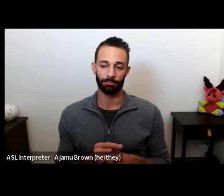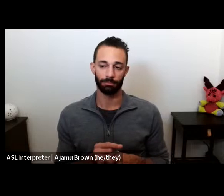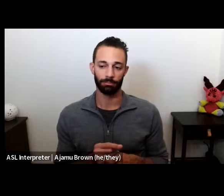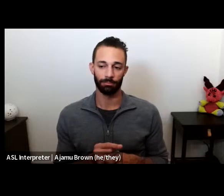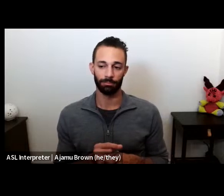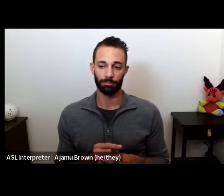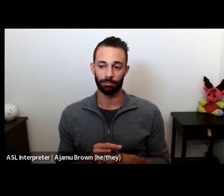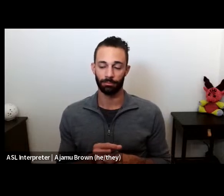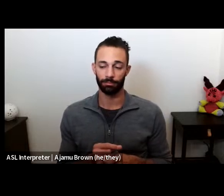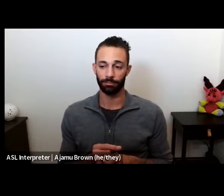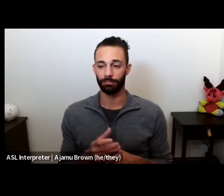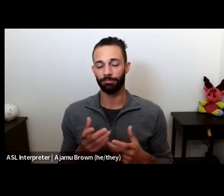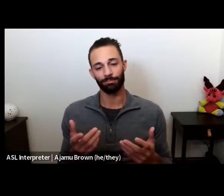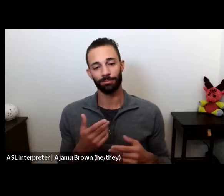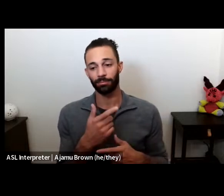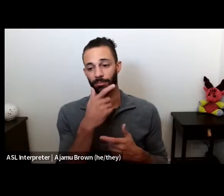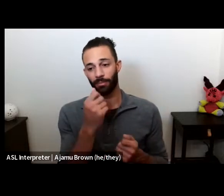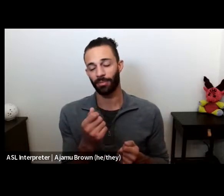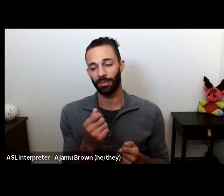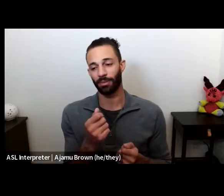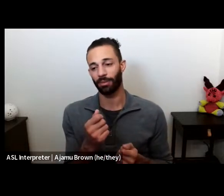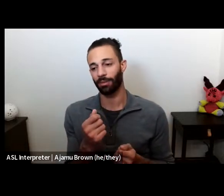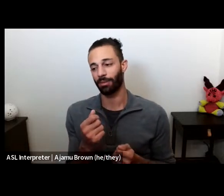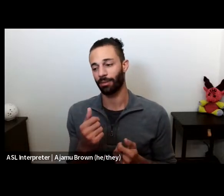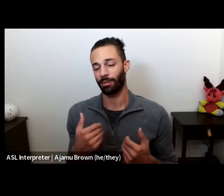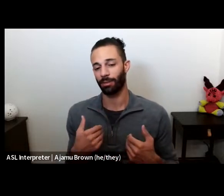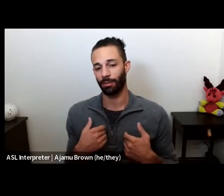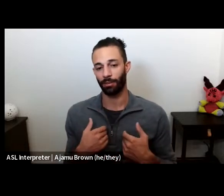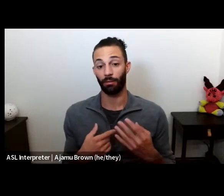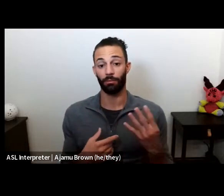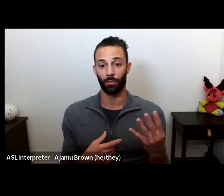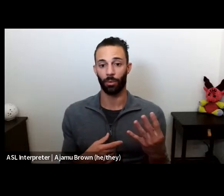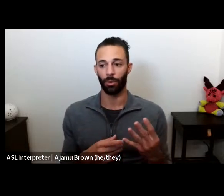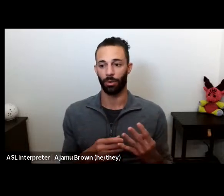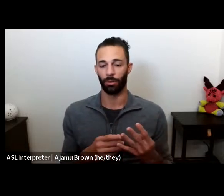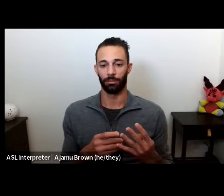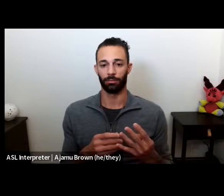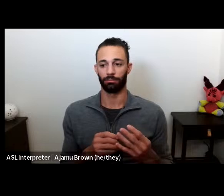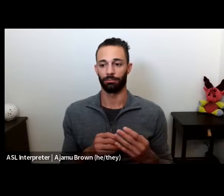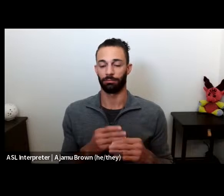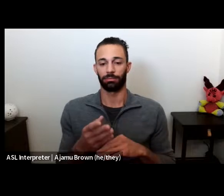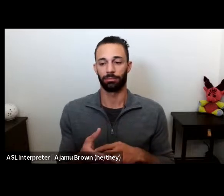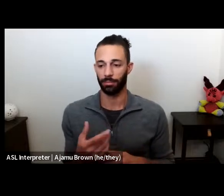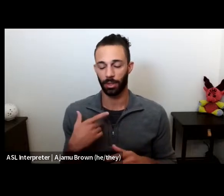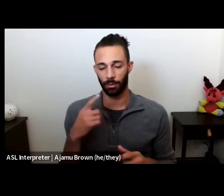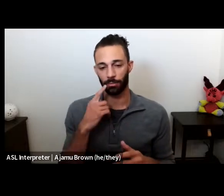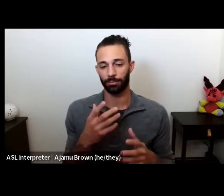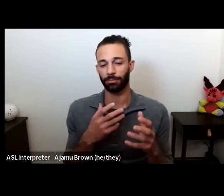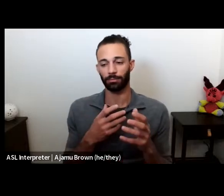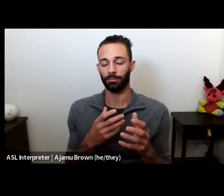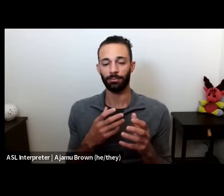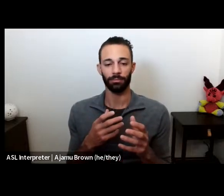Well, it's interesting. There are four cards jumped out, so I'll go through them really fast, okay?